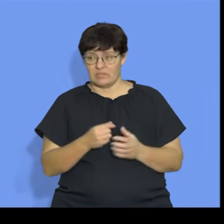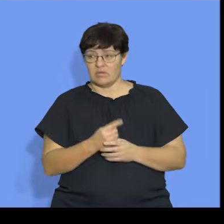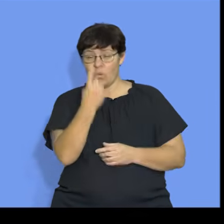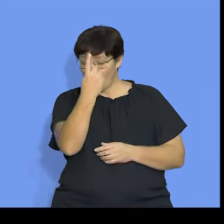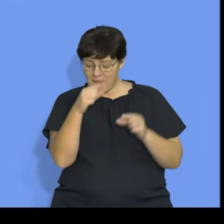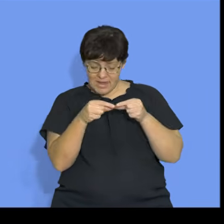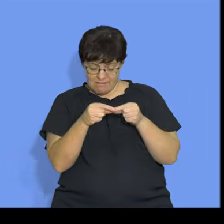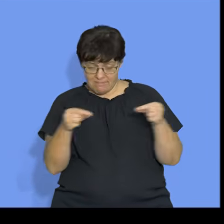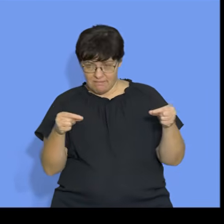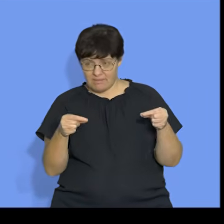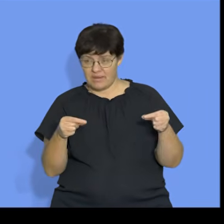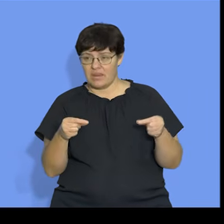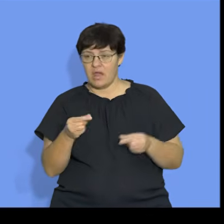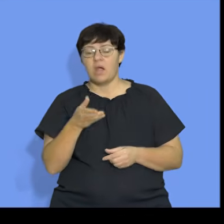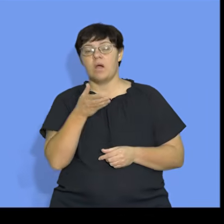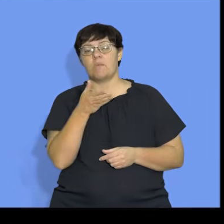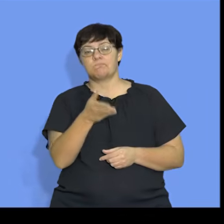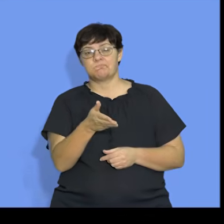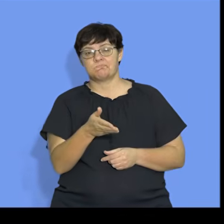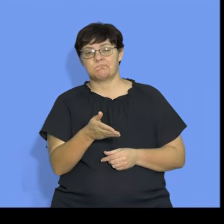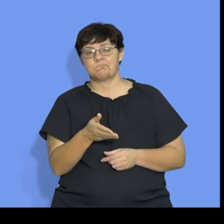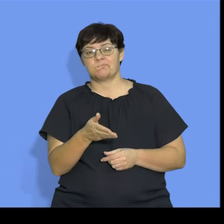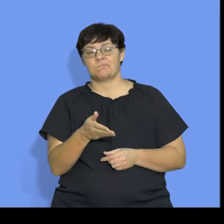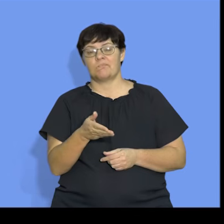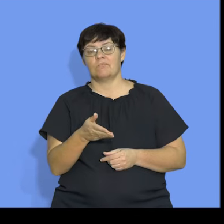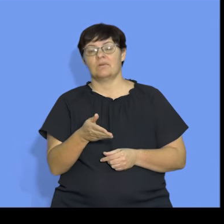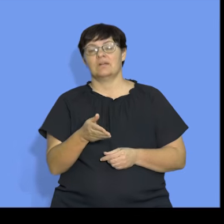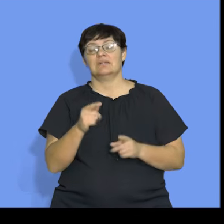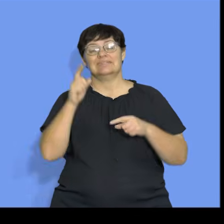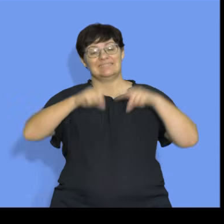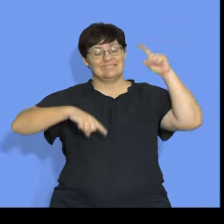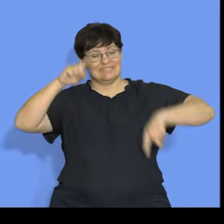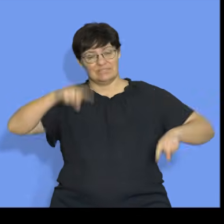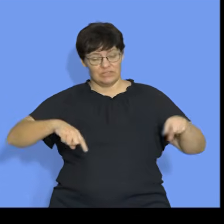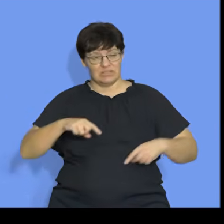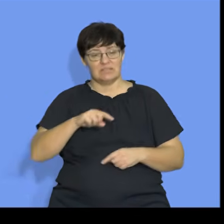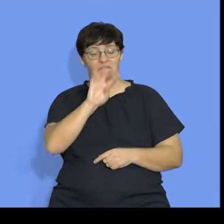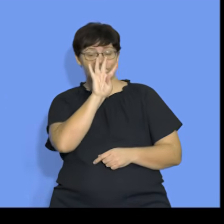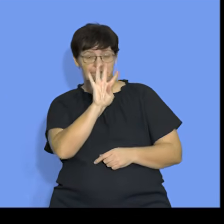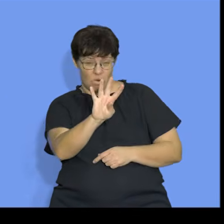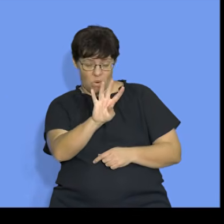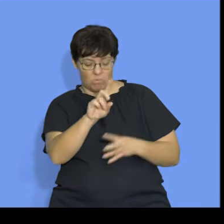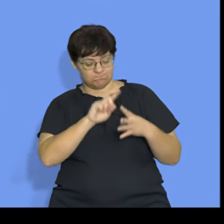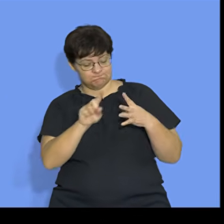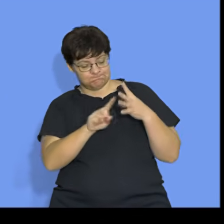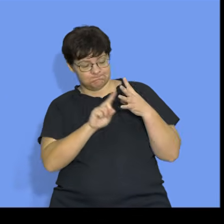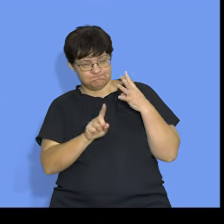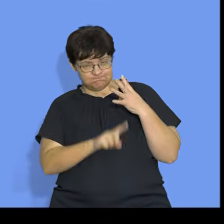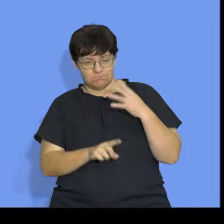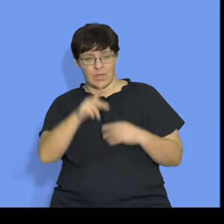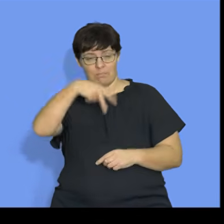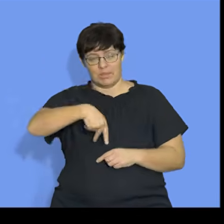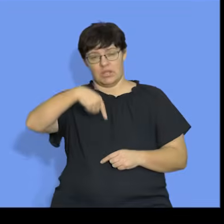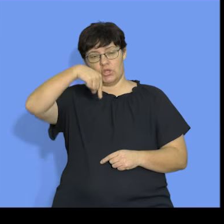strip containing 4 different antibiotics, P, Q,